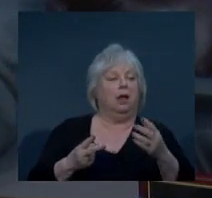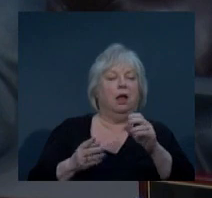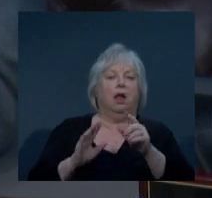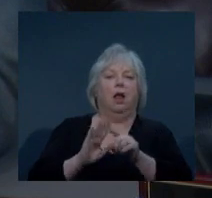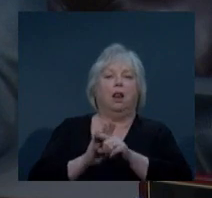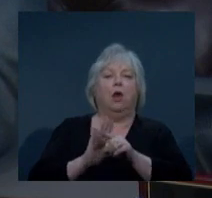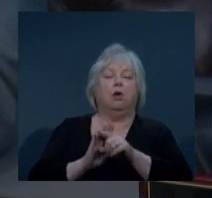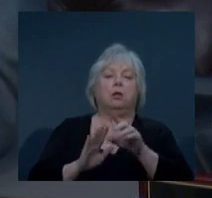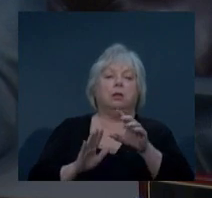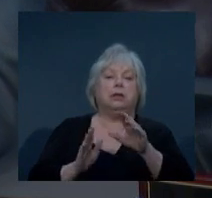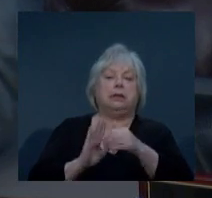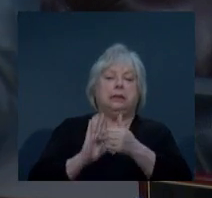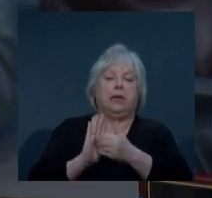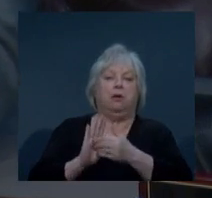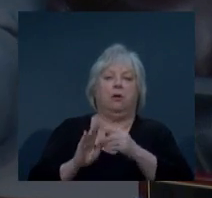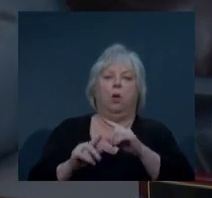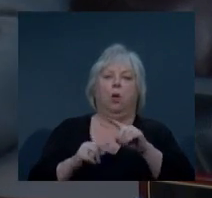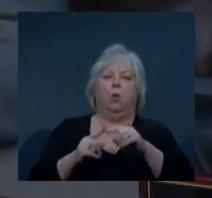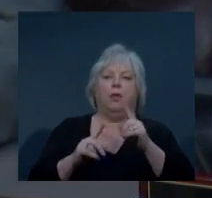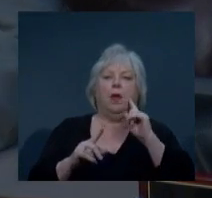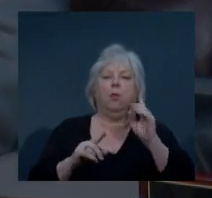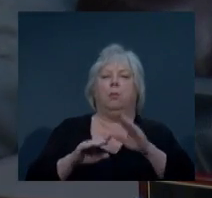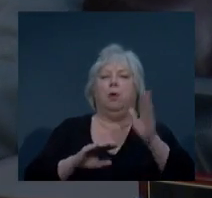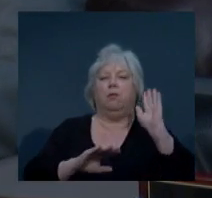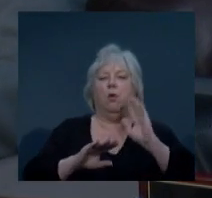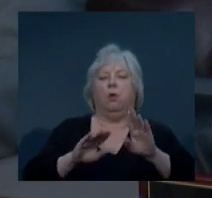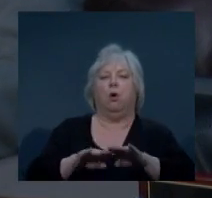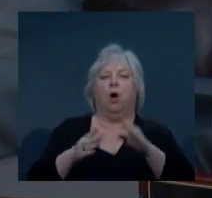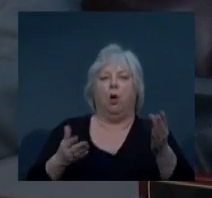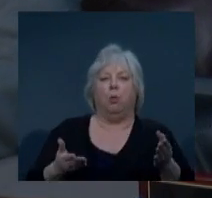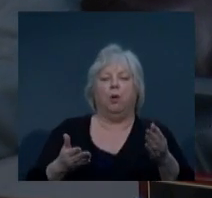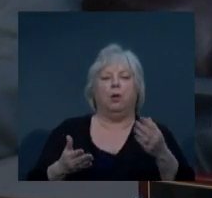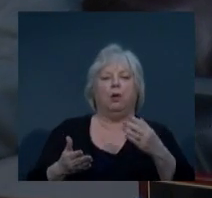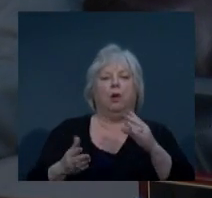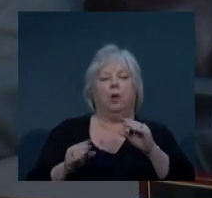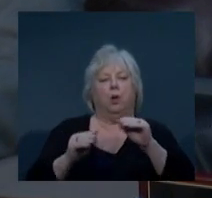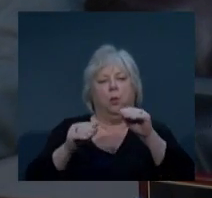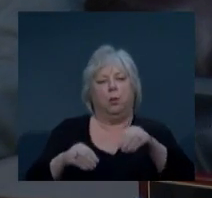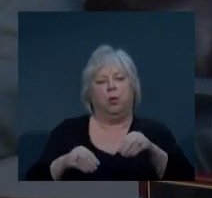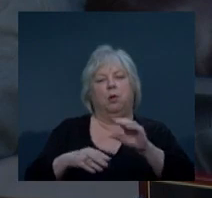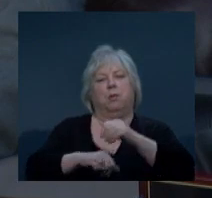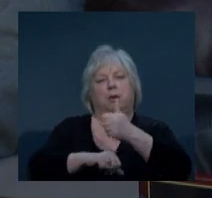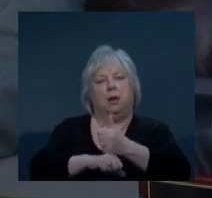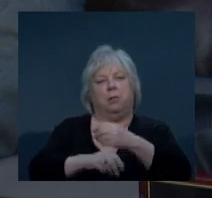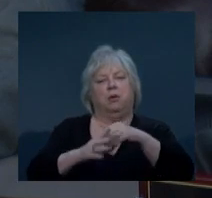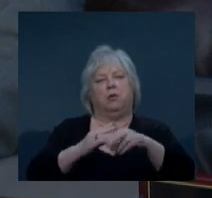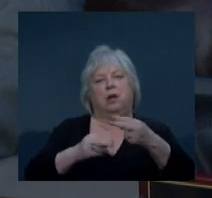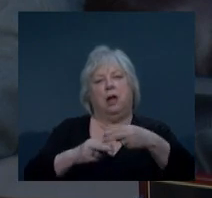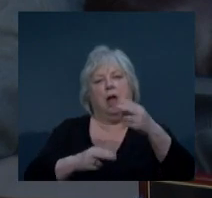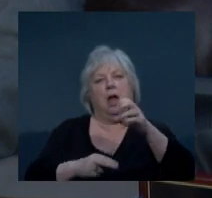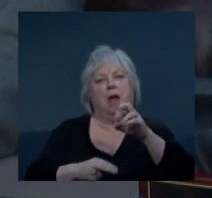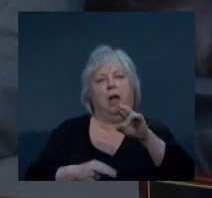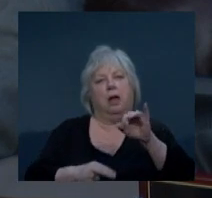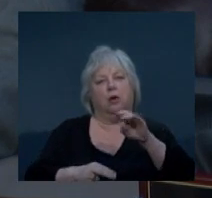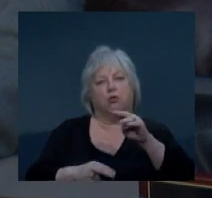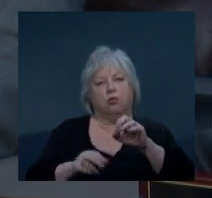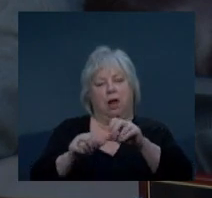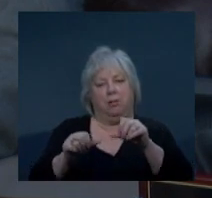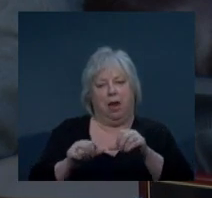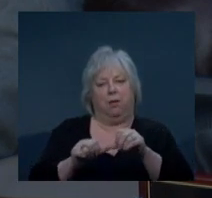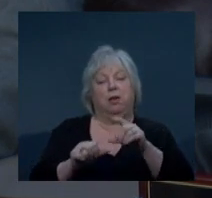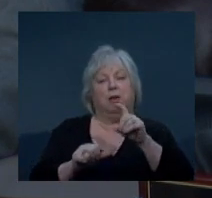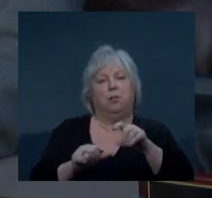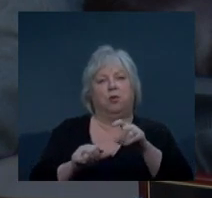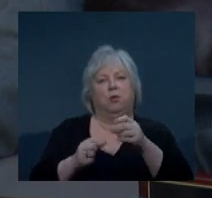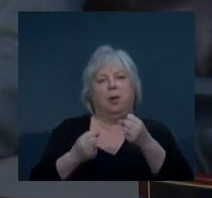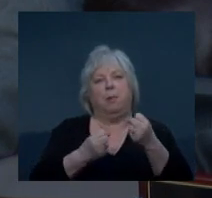When they were put into place, we put them in high crime areas that were supposed to be mobile, and we've now